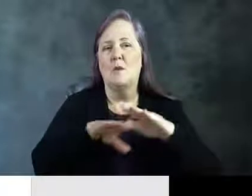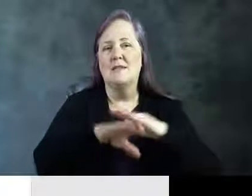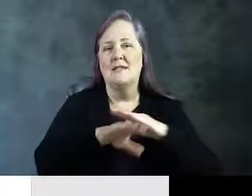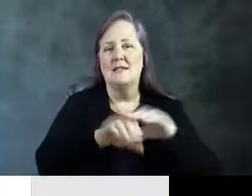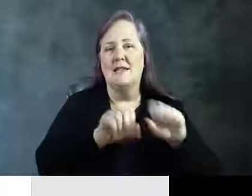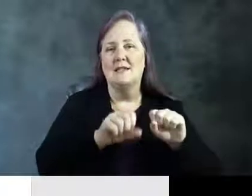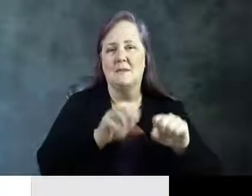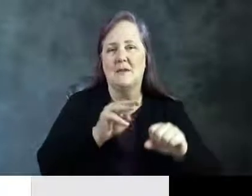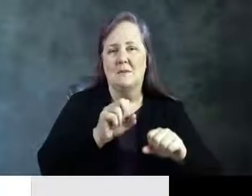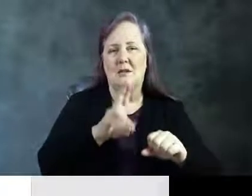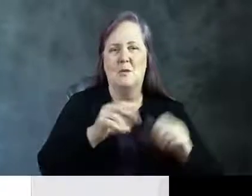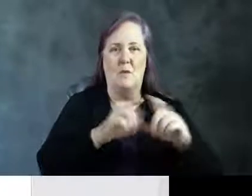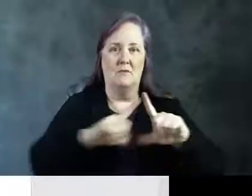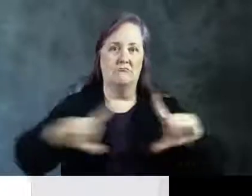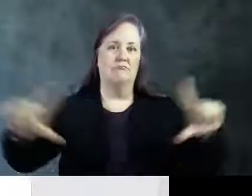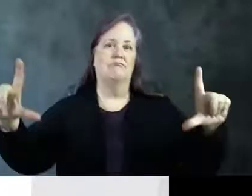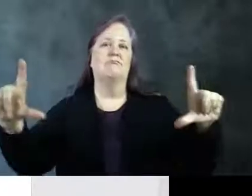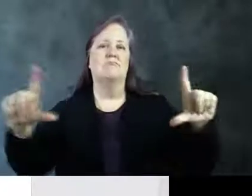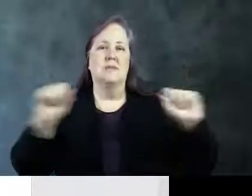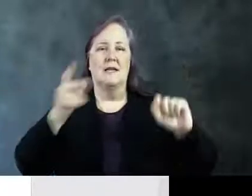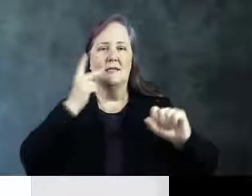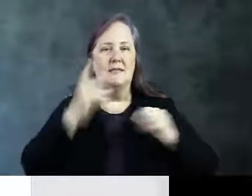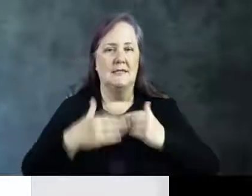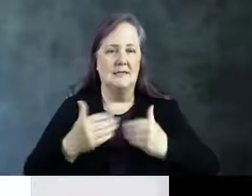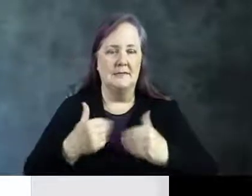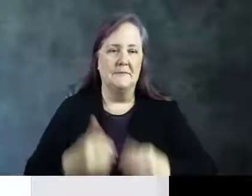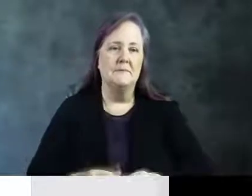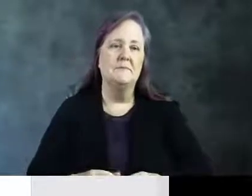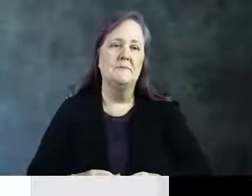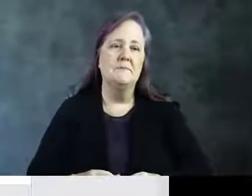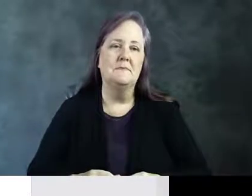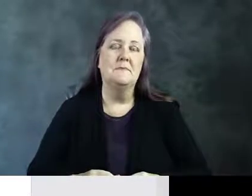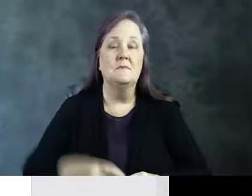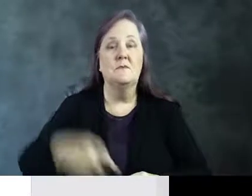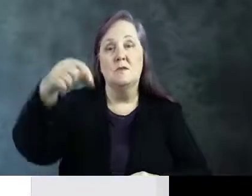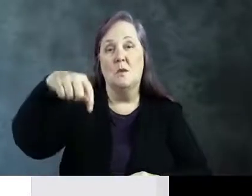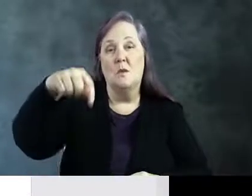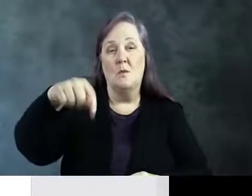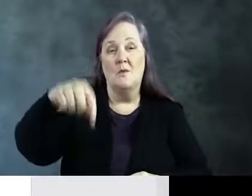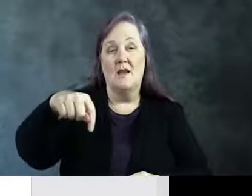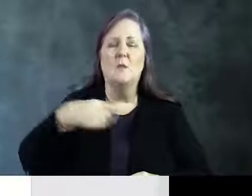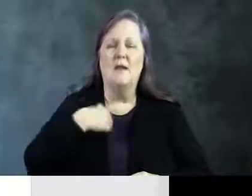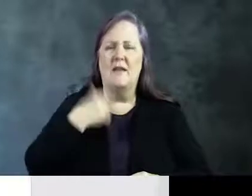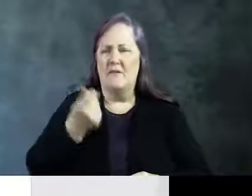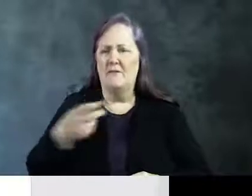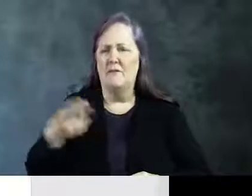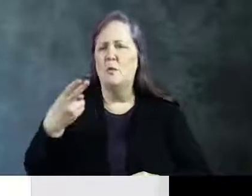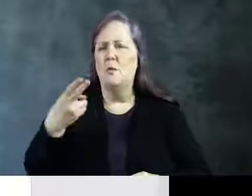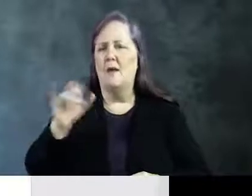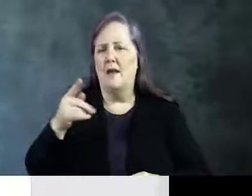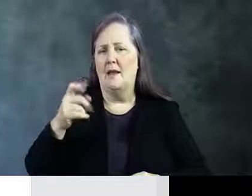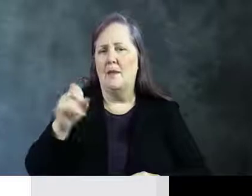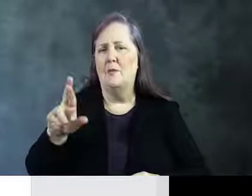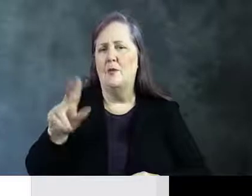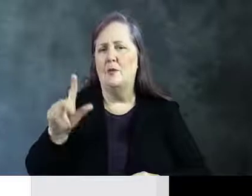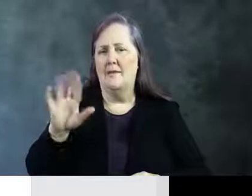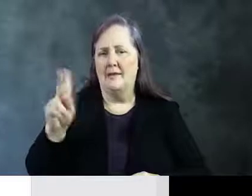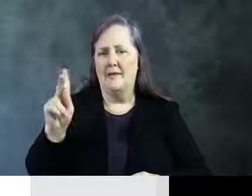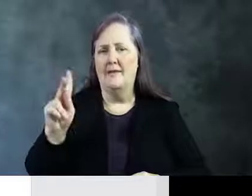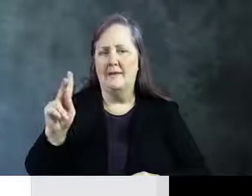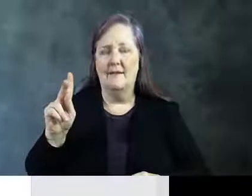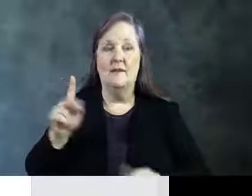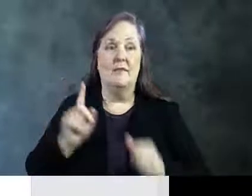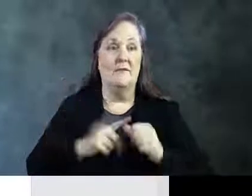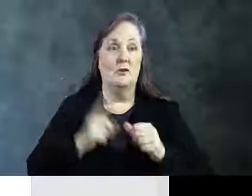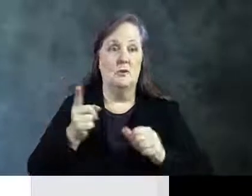more full screen. So let's scroll down. We do have a couple hyperlinks I included in my document. The first one is